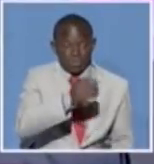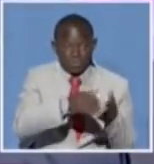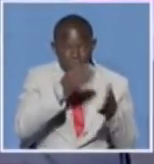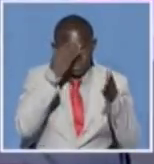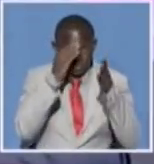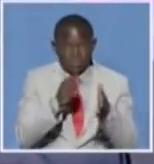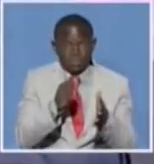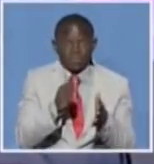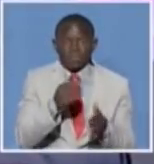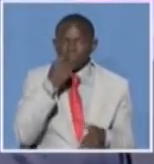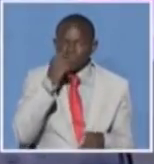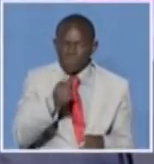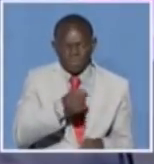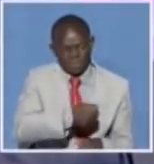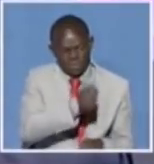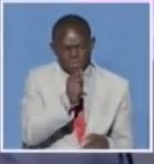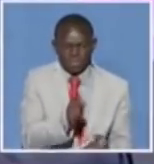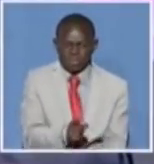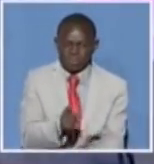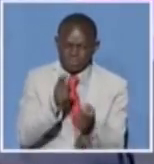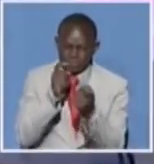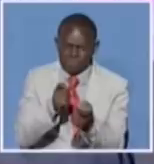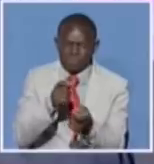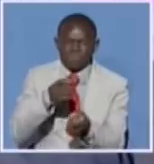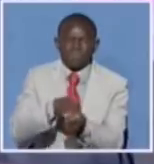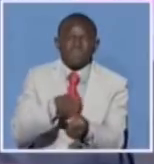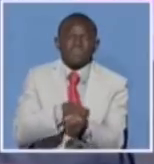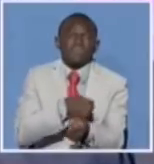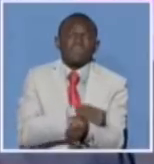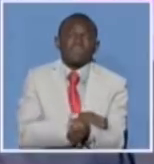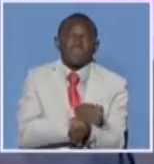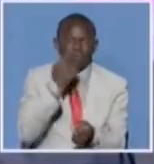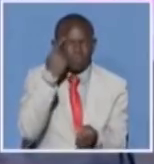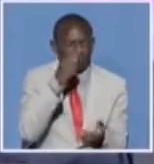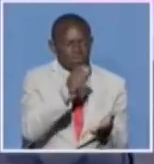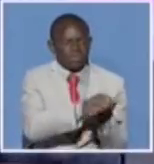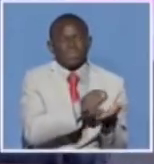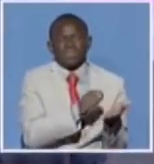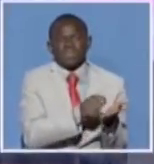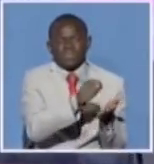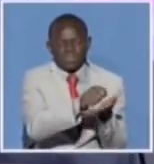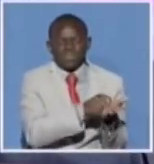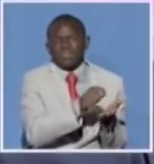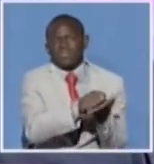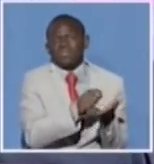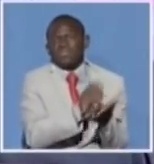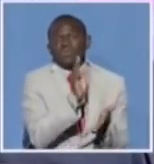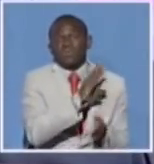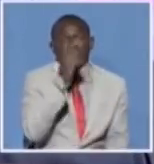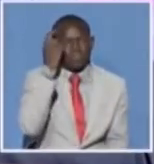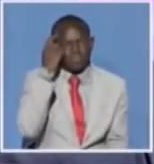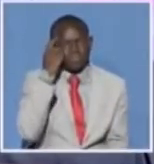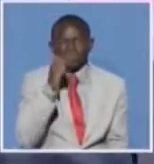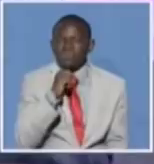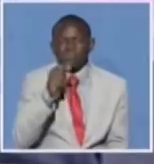and normally, because it is a test certificate and it certifies that what people are seeing there